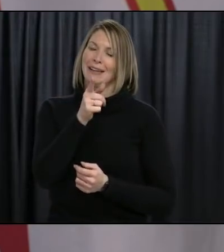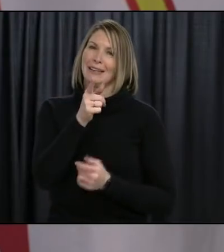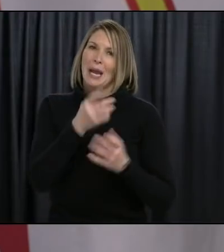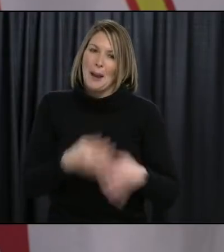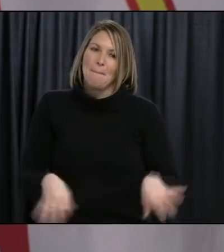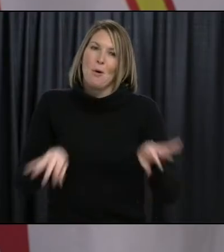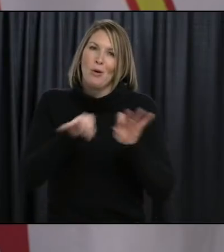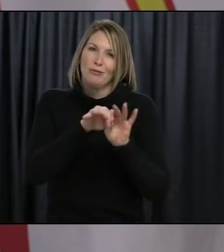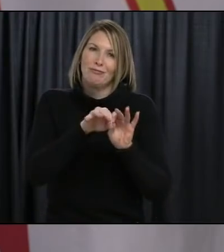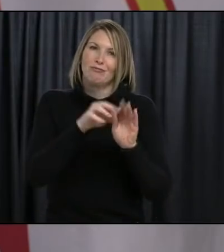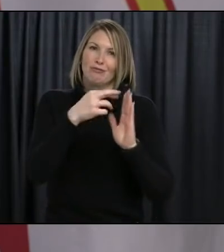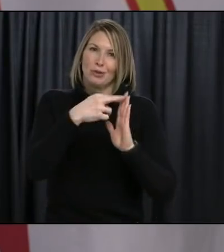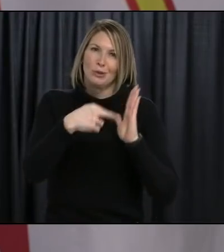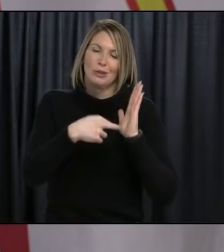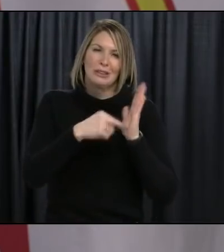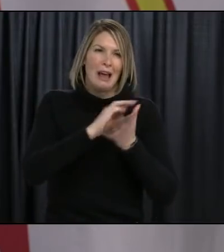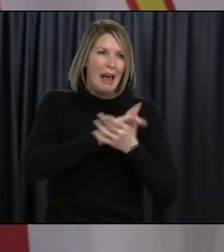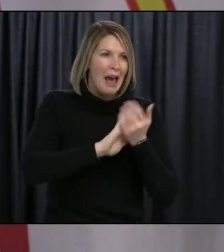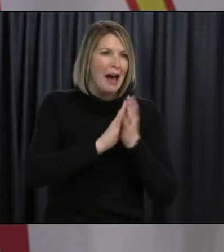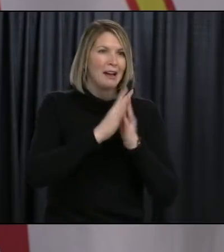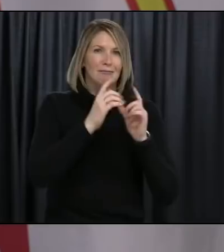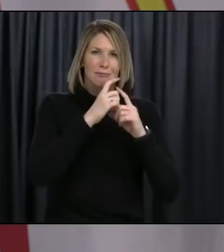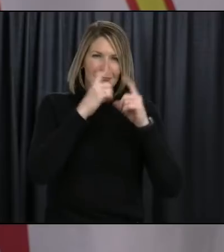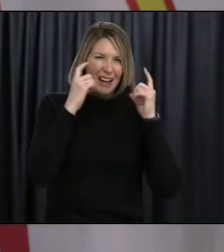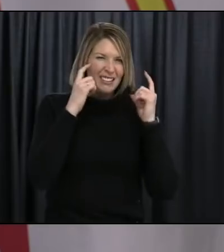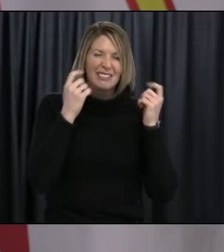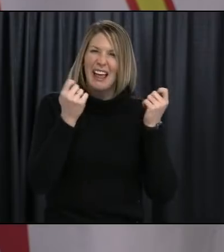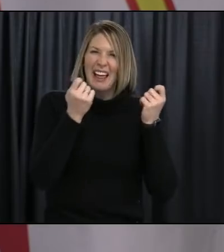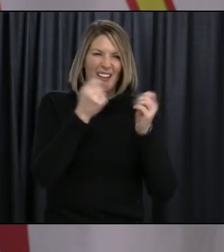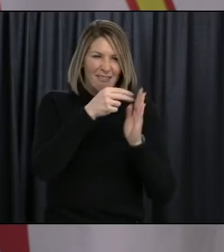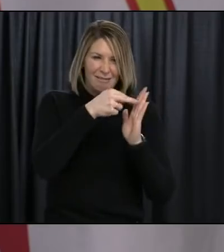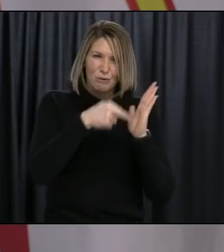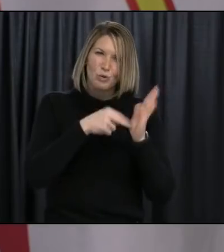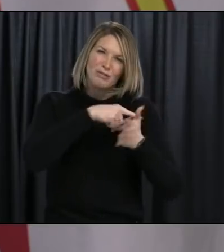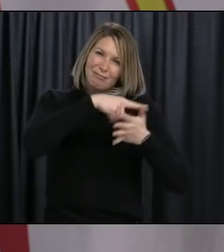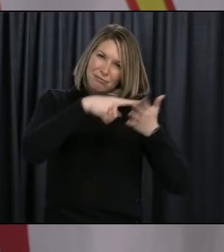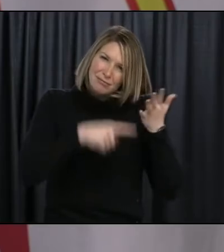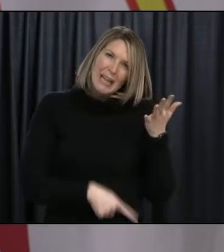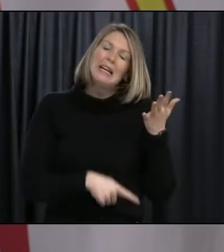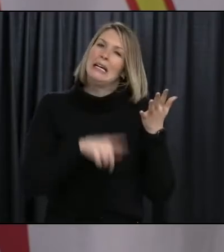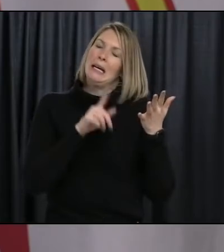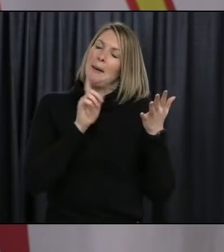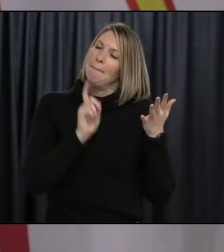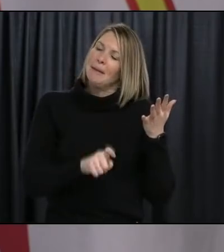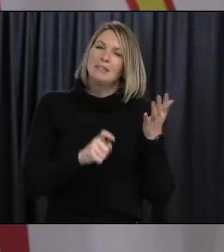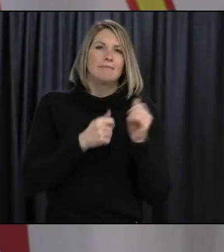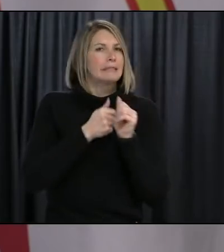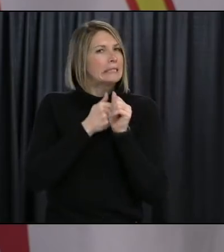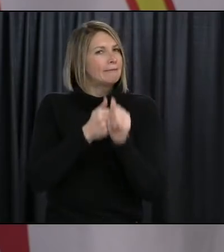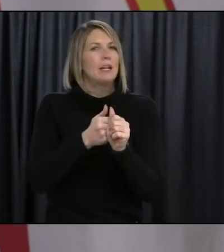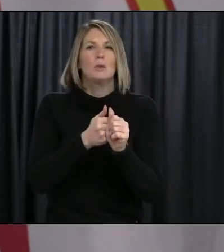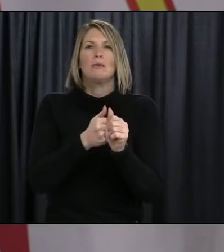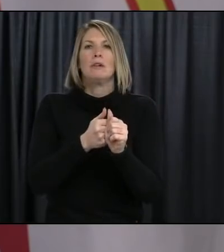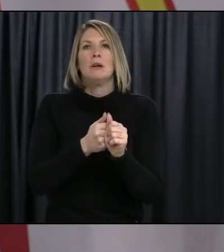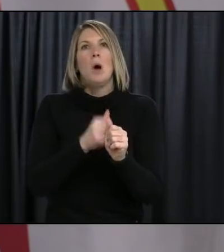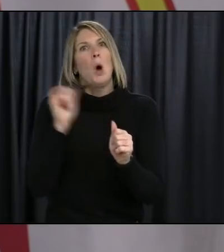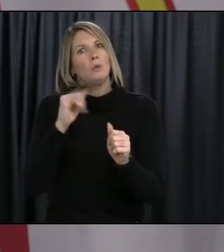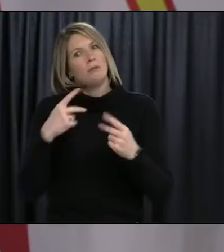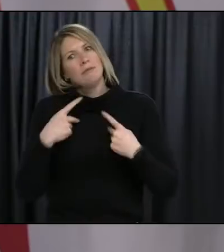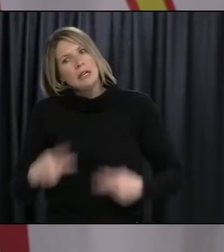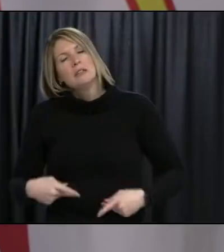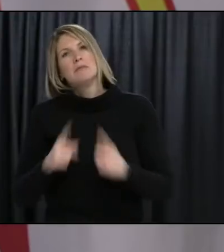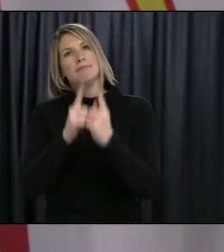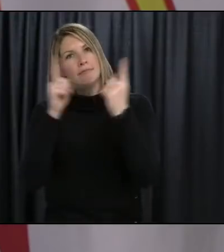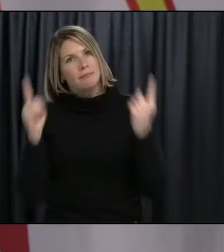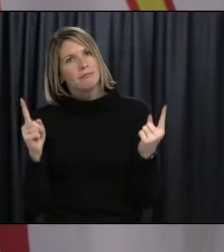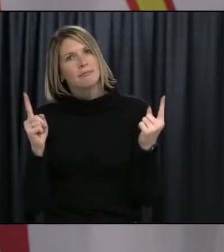of those public health measures that we've talked about so much before now, is making sure that, you maintain physical distancing, wear your mask when you're